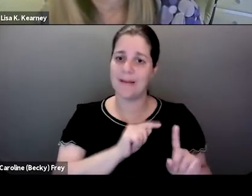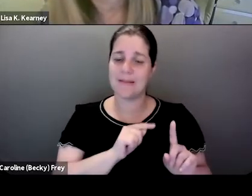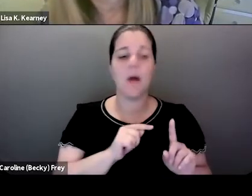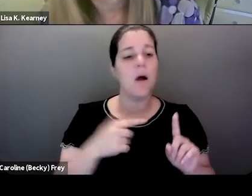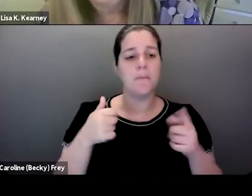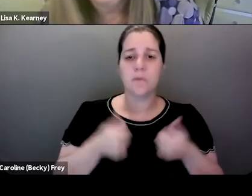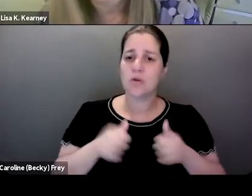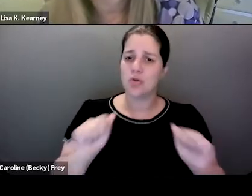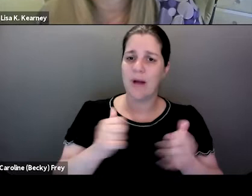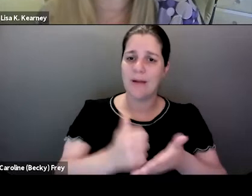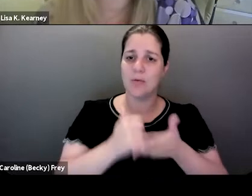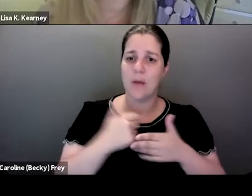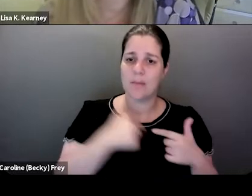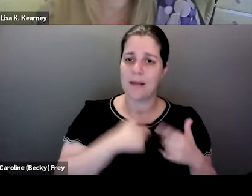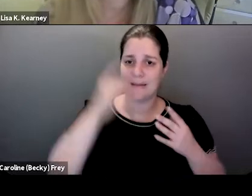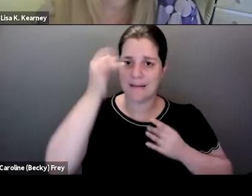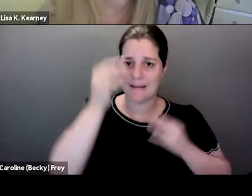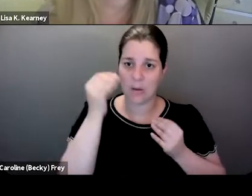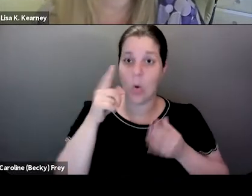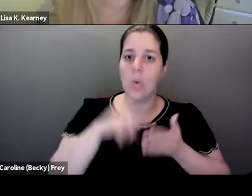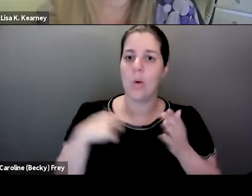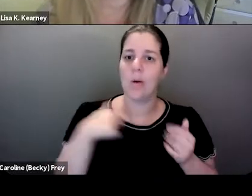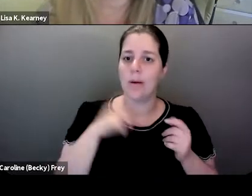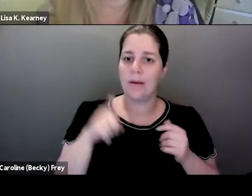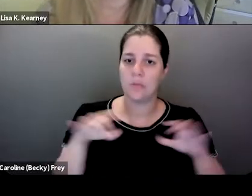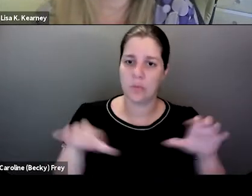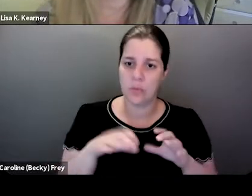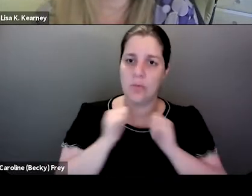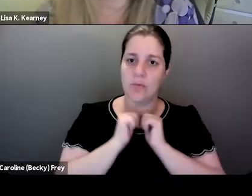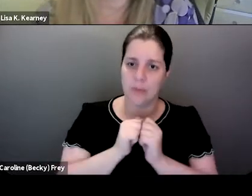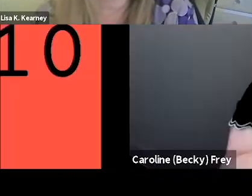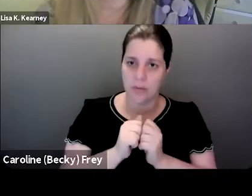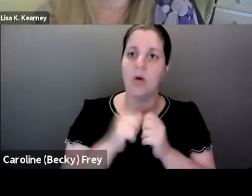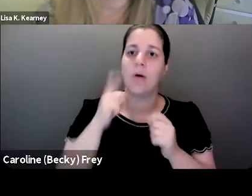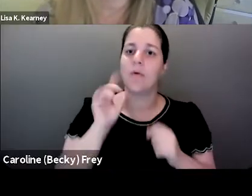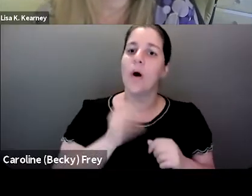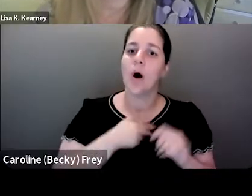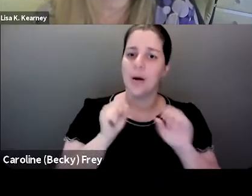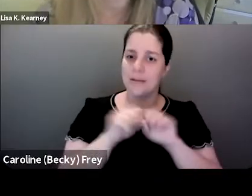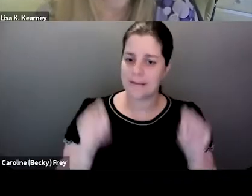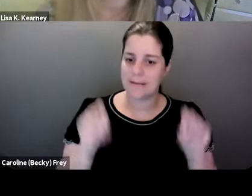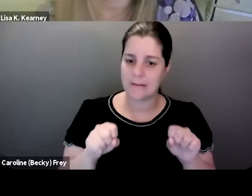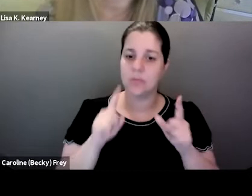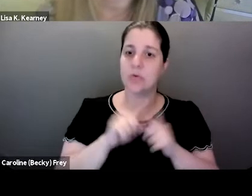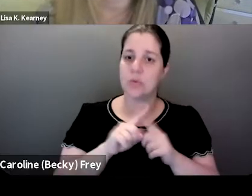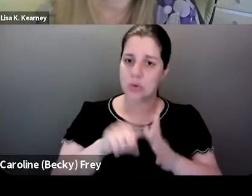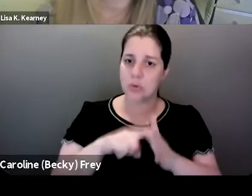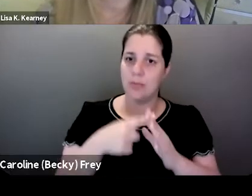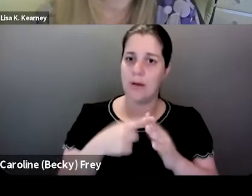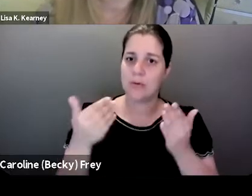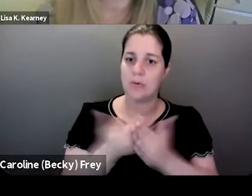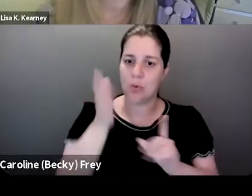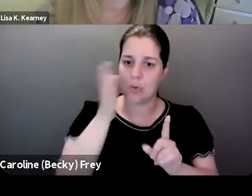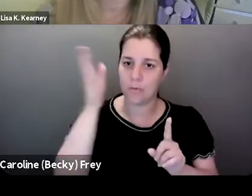help us think through what do we need to do together in our systems to embrace this new future. To